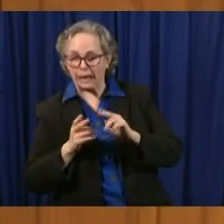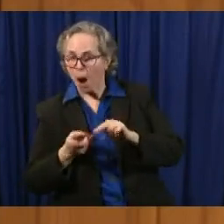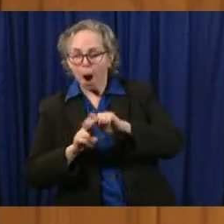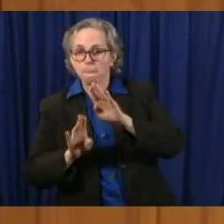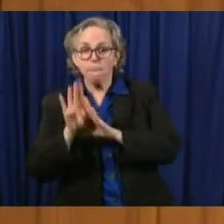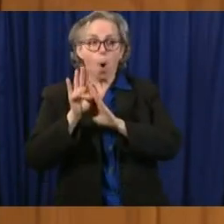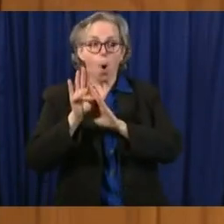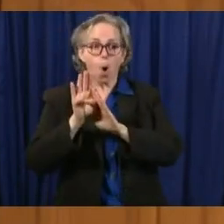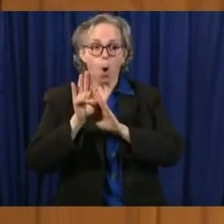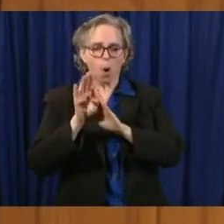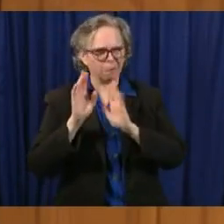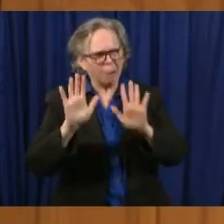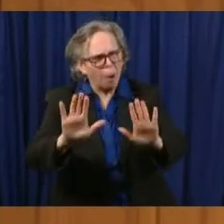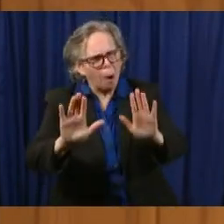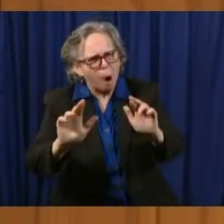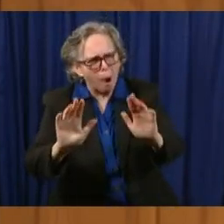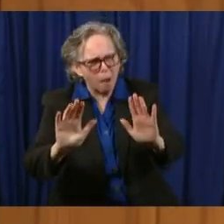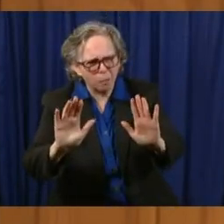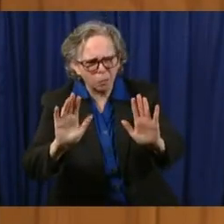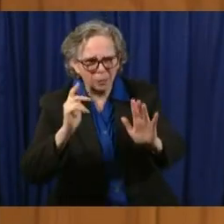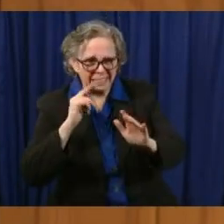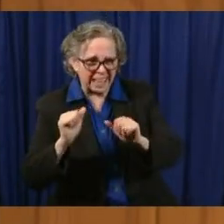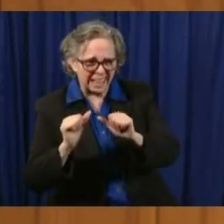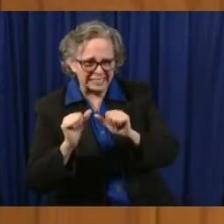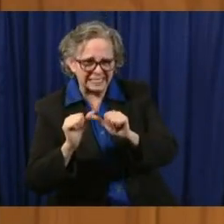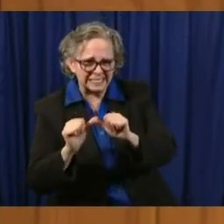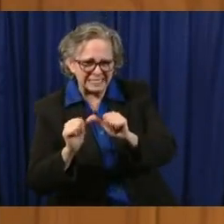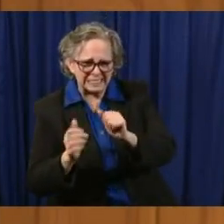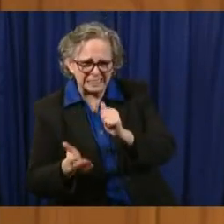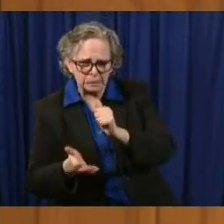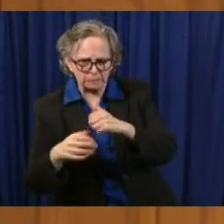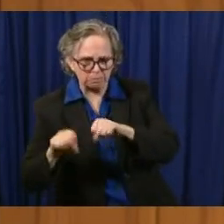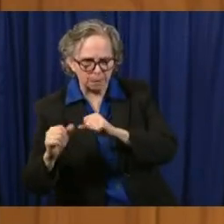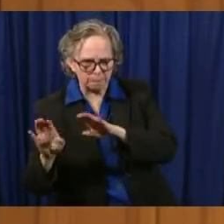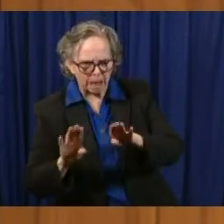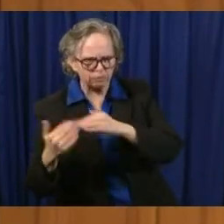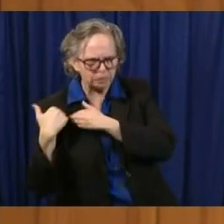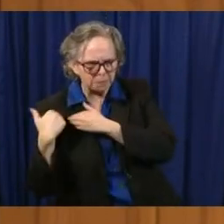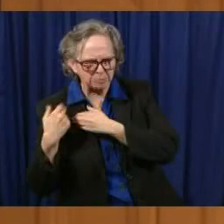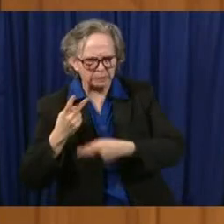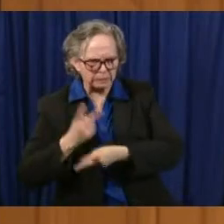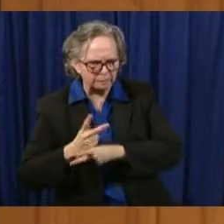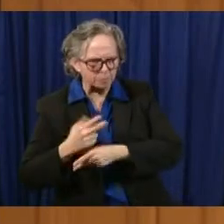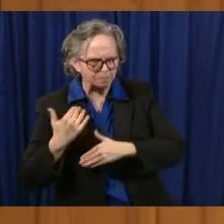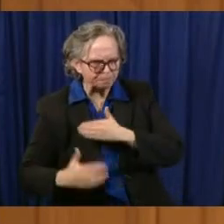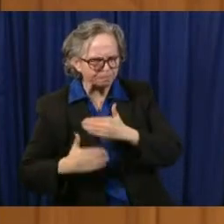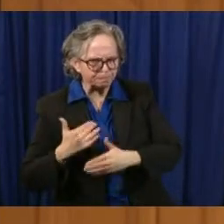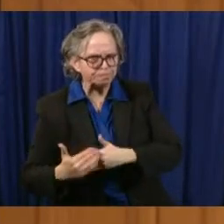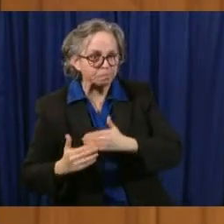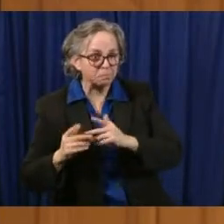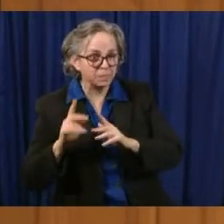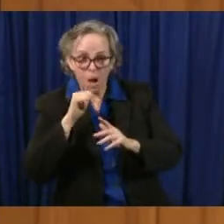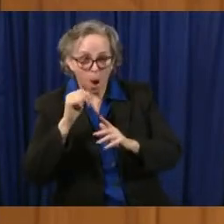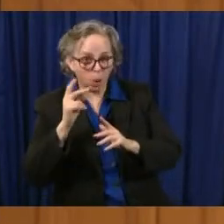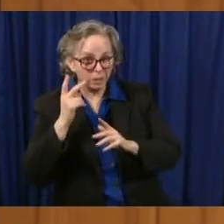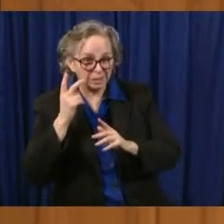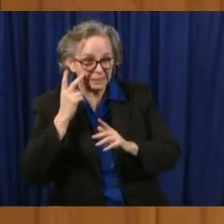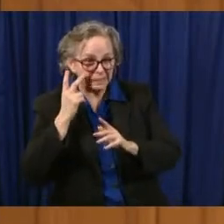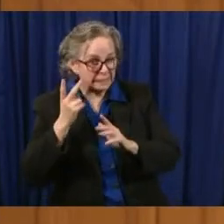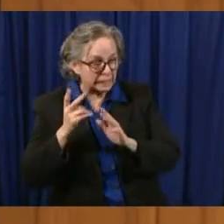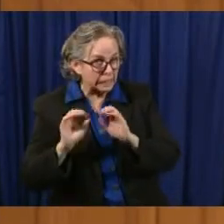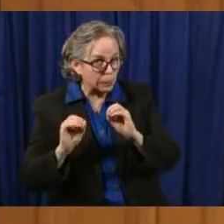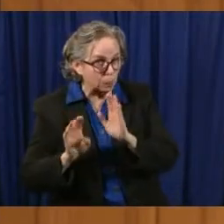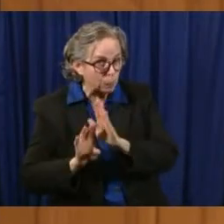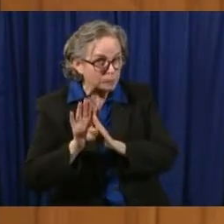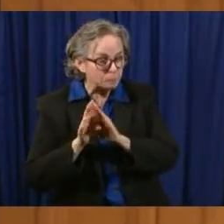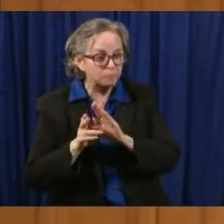hopefully, responsibly, carefully, move forward in the months to come, we won't see that spike, but we